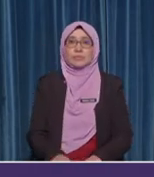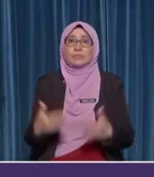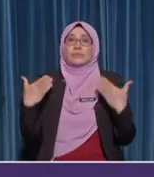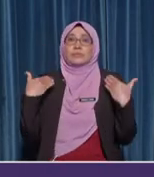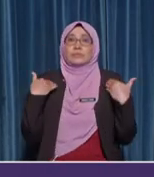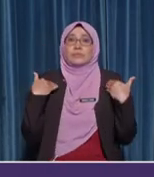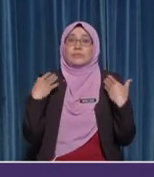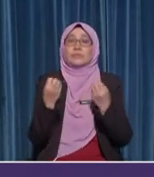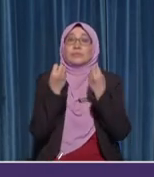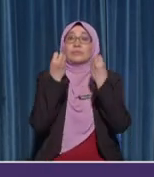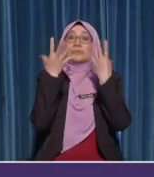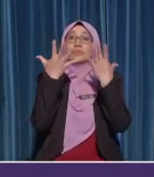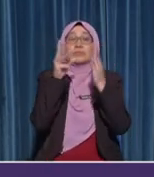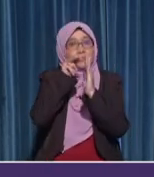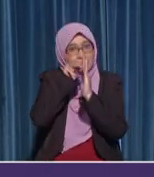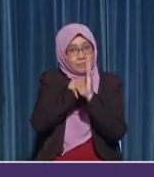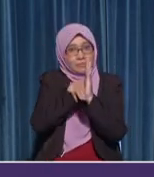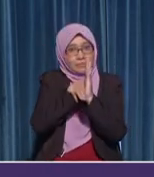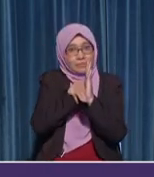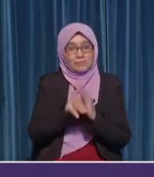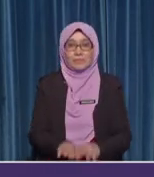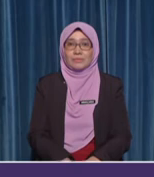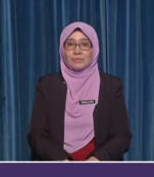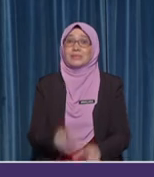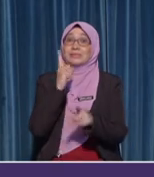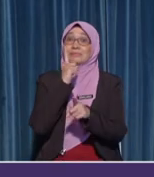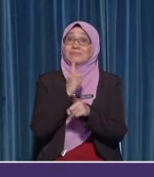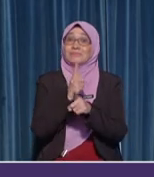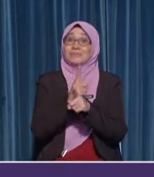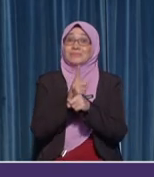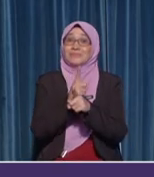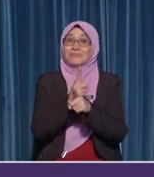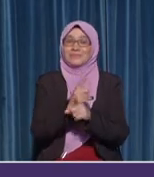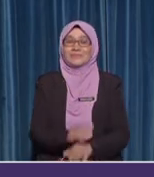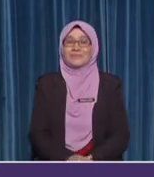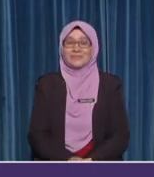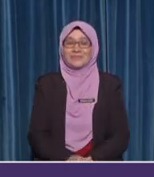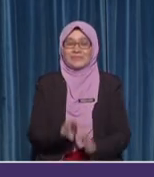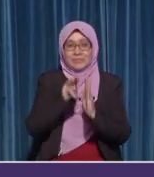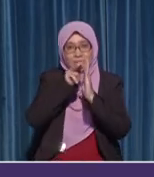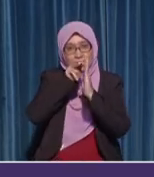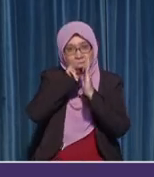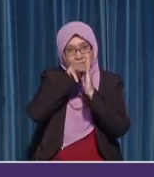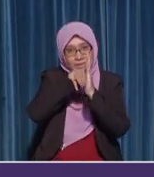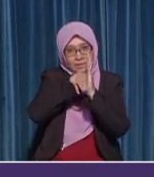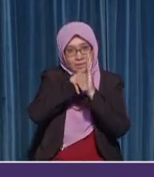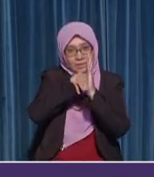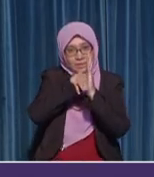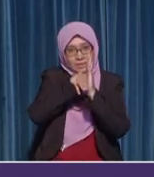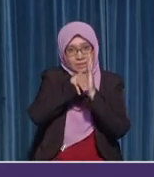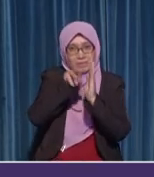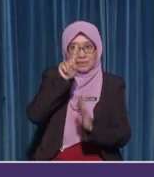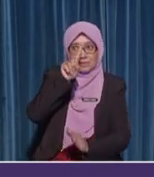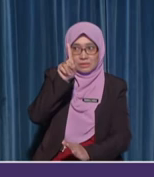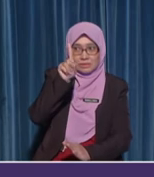does this mean? That's right! The minute hand moves from